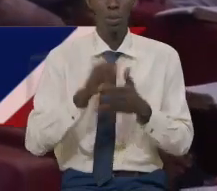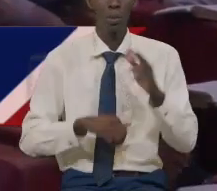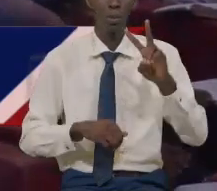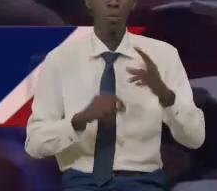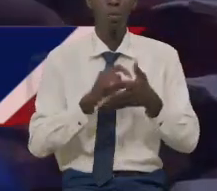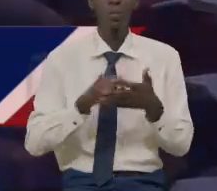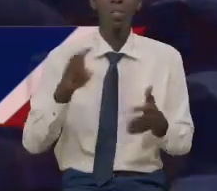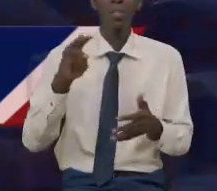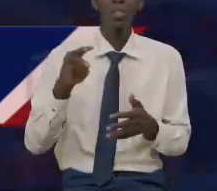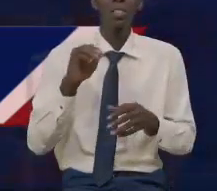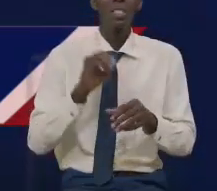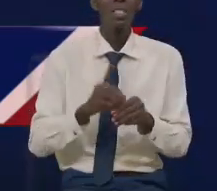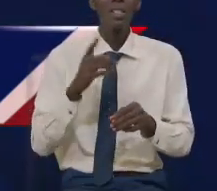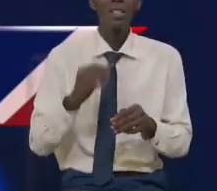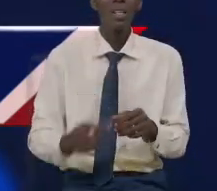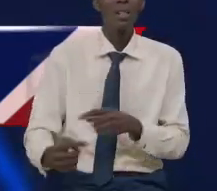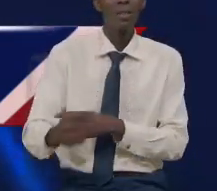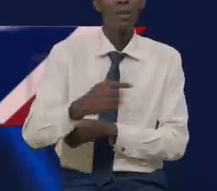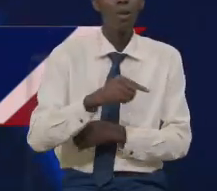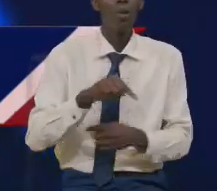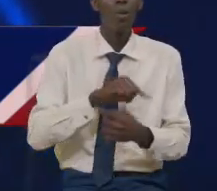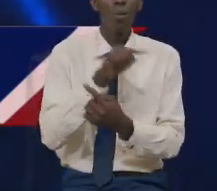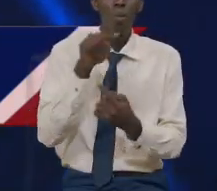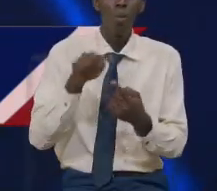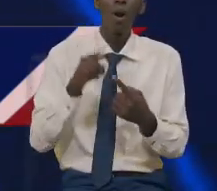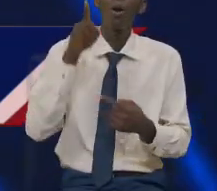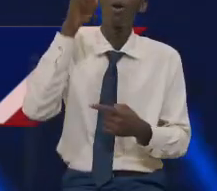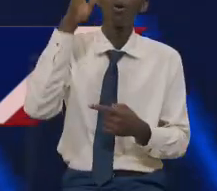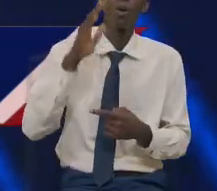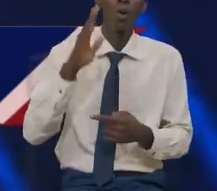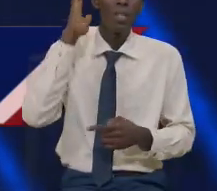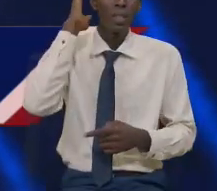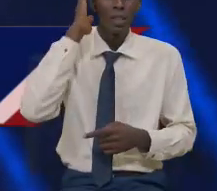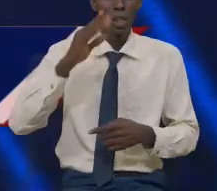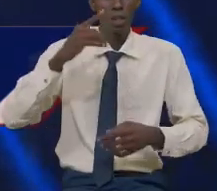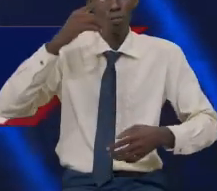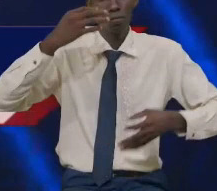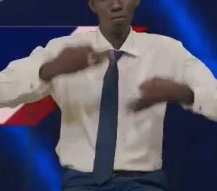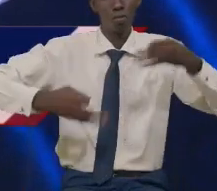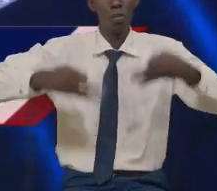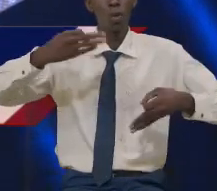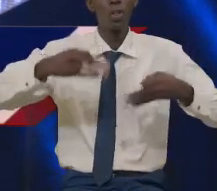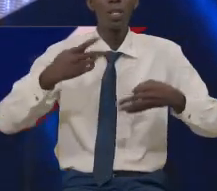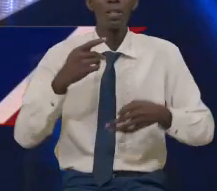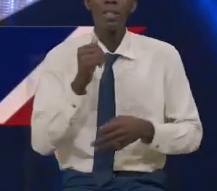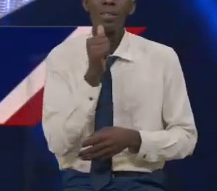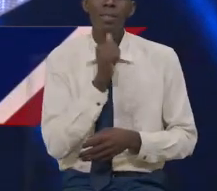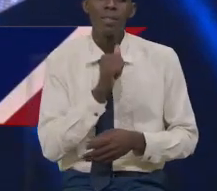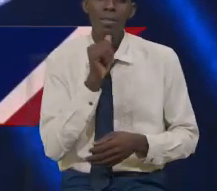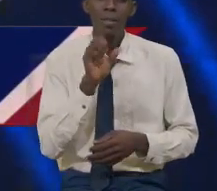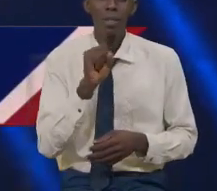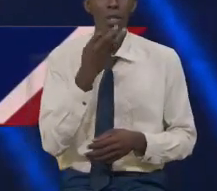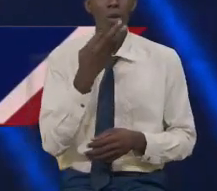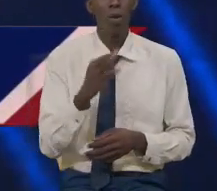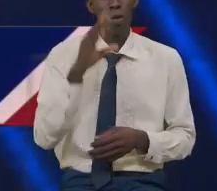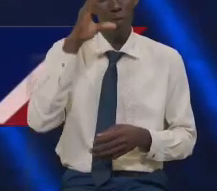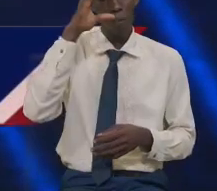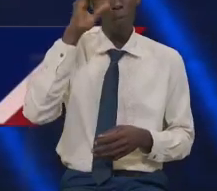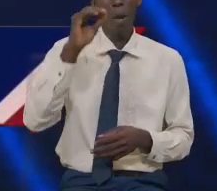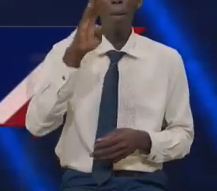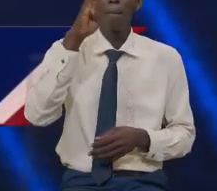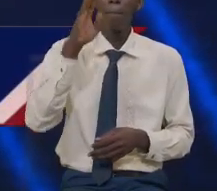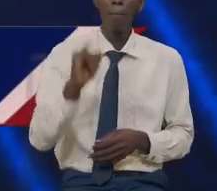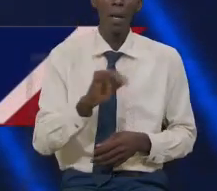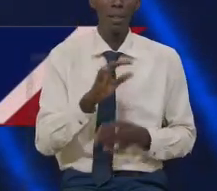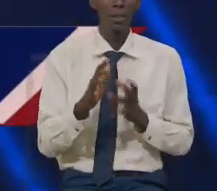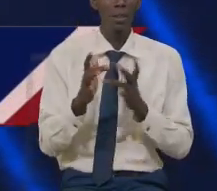the day when God shall judge the secrets of men by